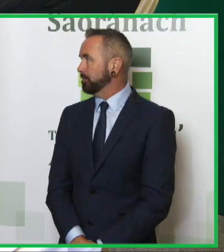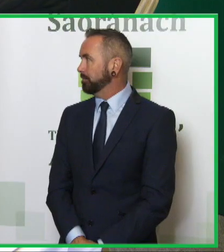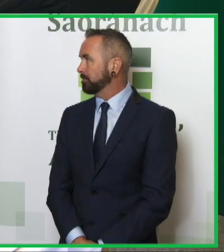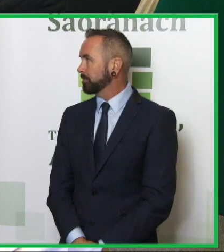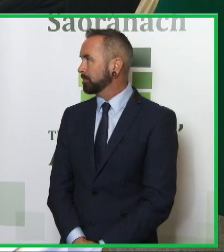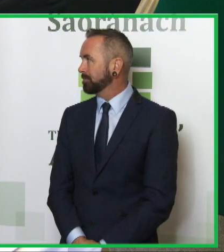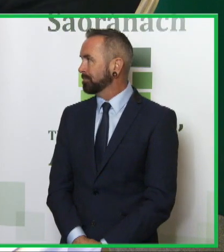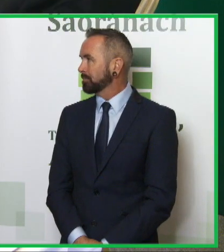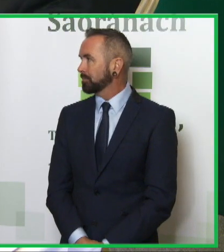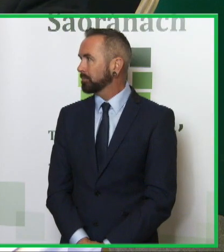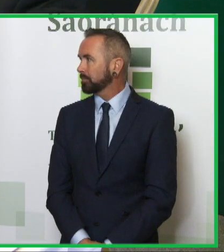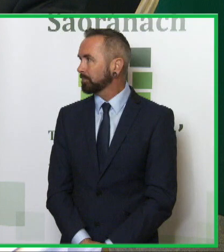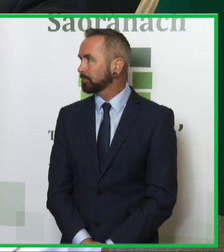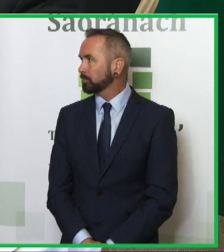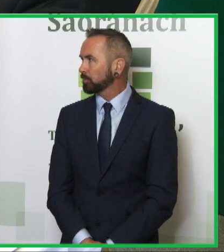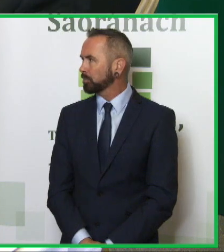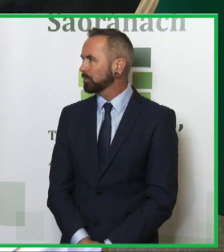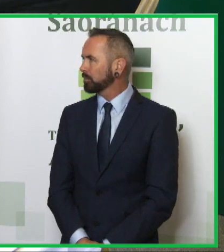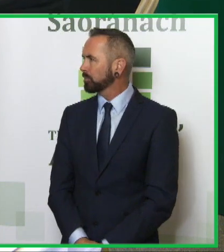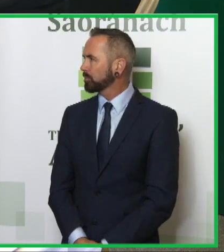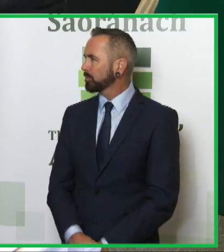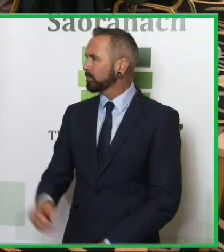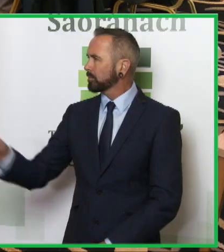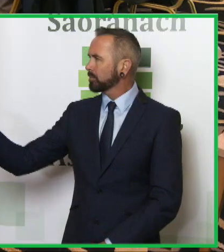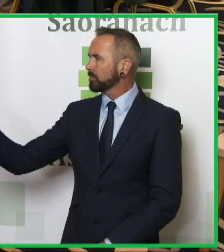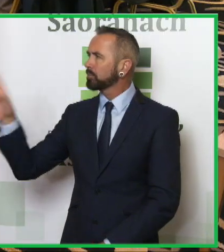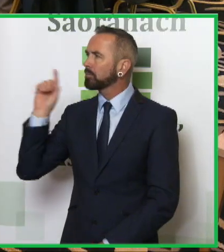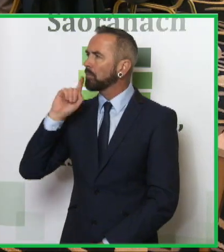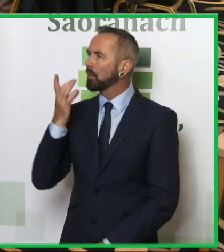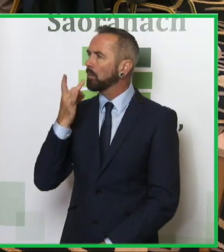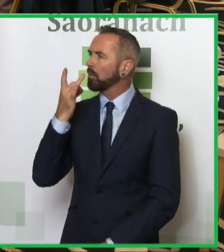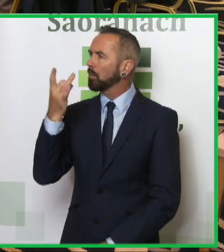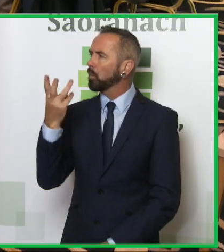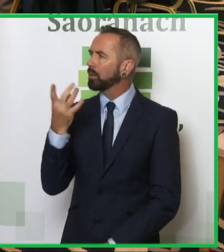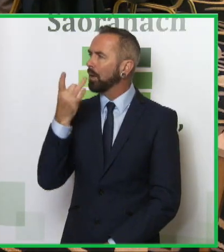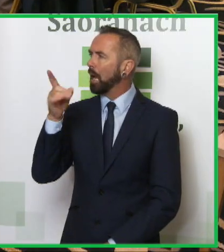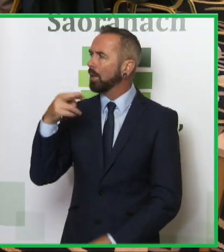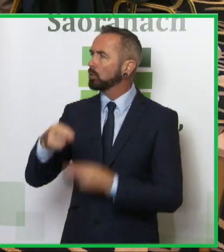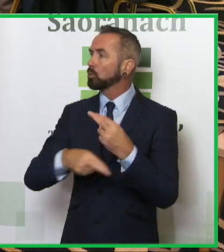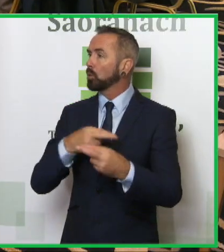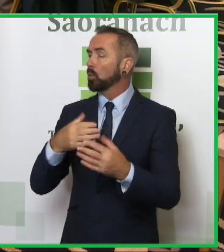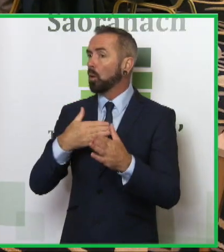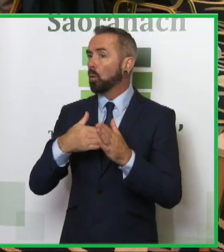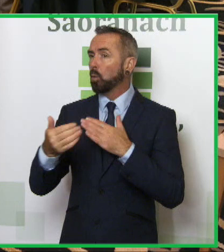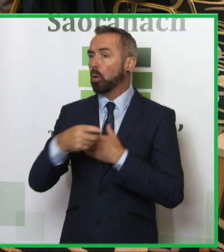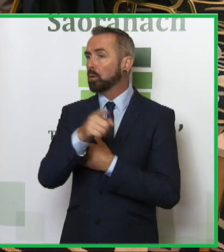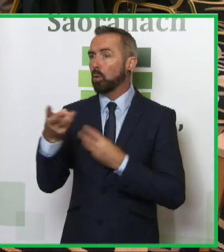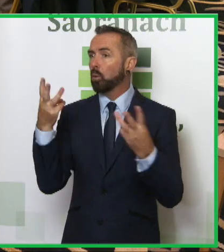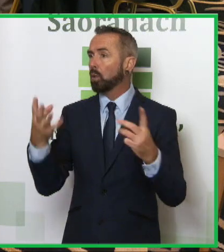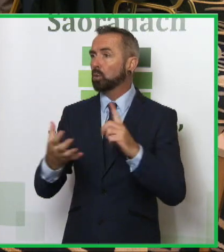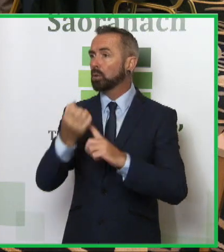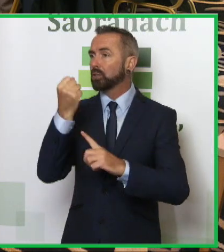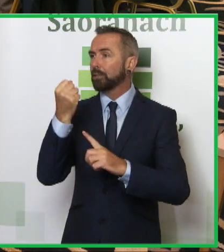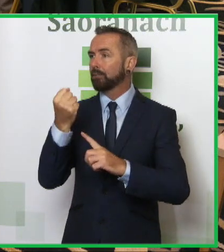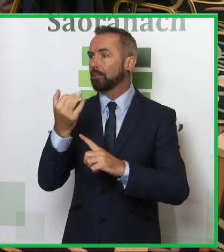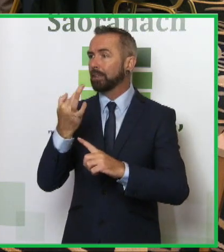to you. Hi, sorry, I just kind of asked the room, maybe this is unpopular, but what do we want to achieve by